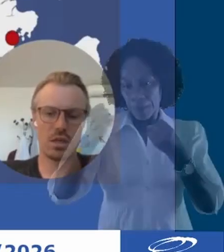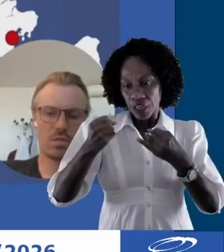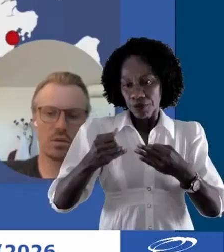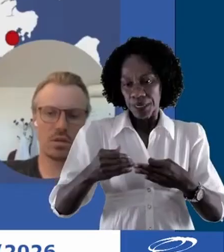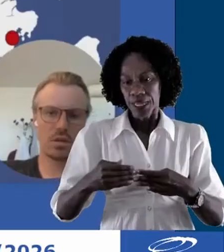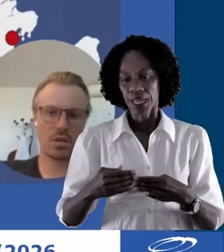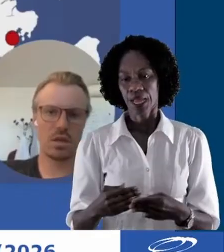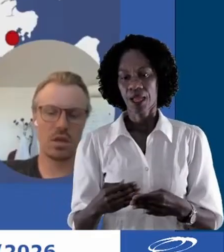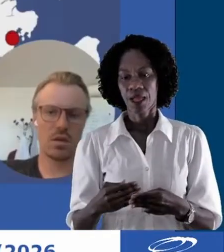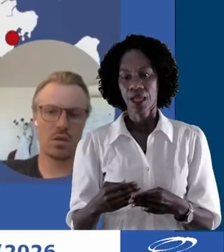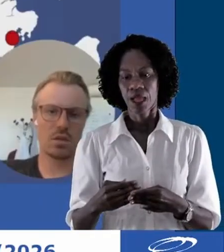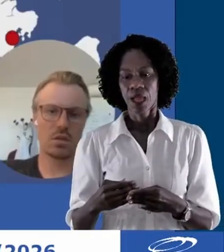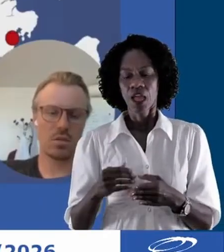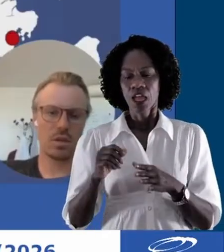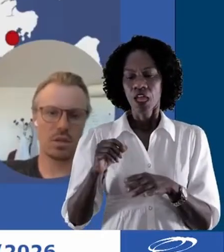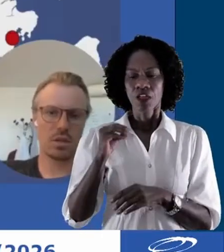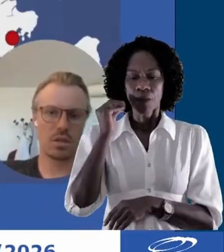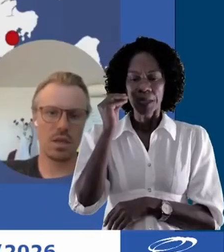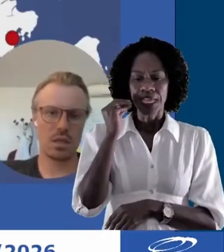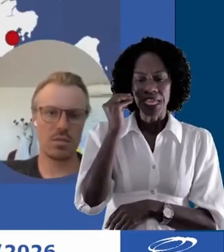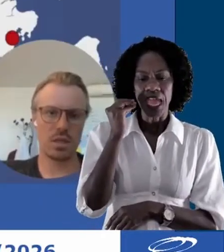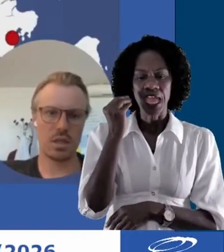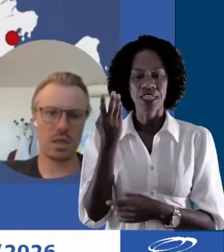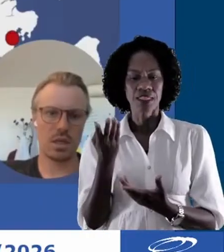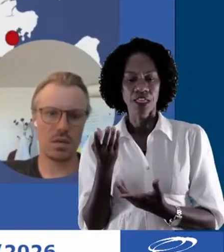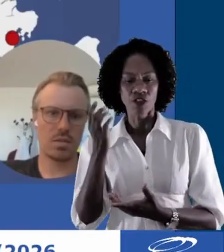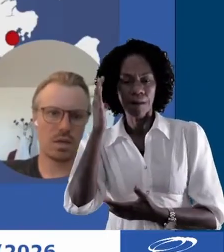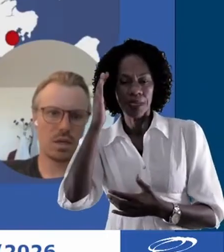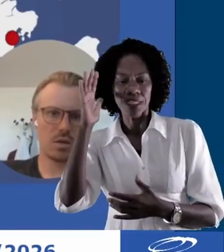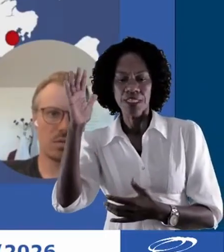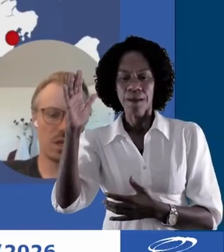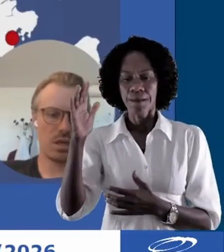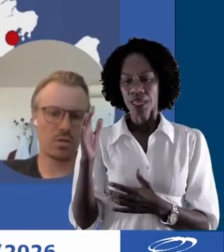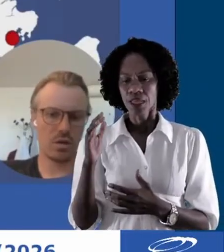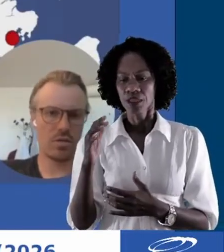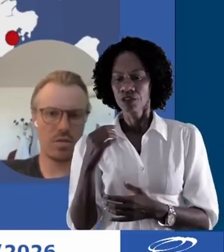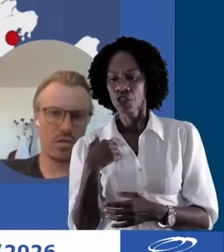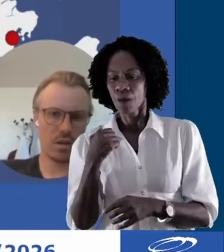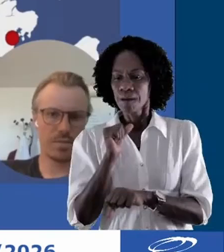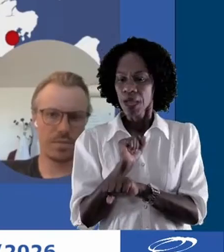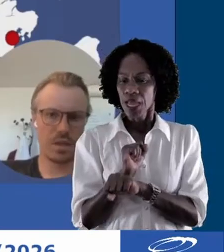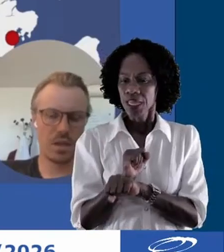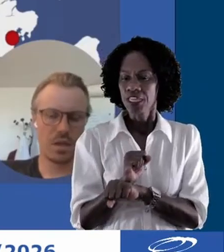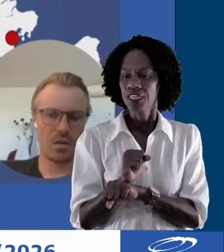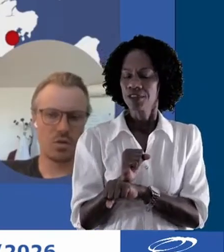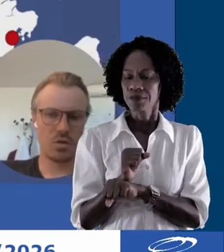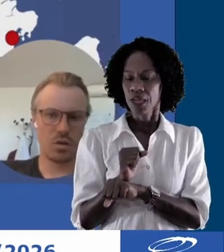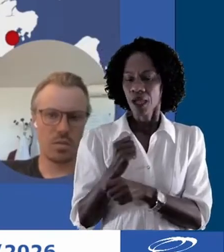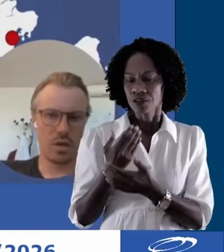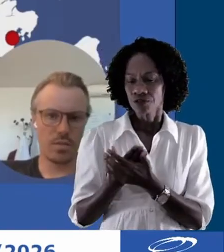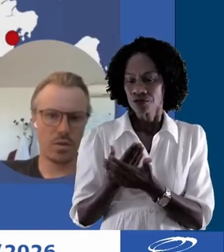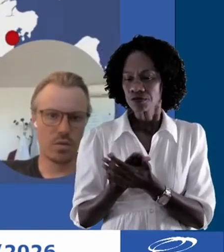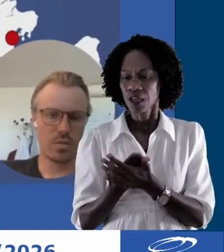and experiences on these topics as best I can, but I will not be able to cover everything. I will talk a